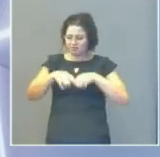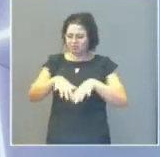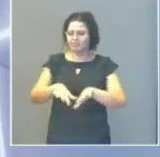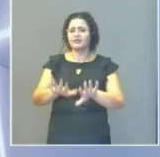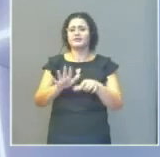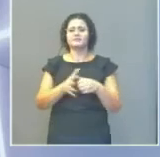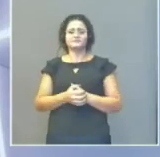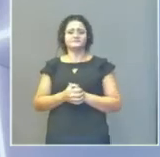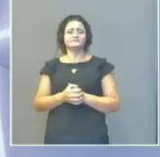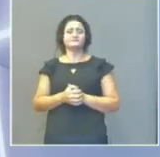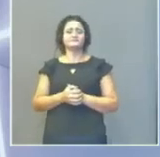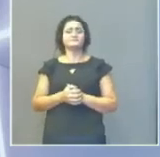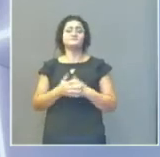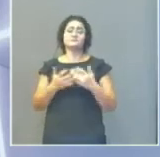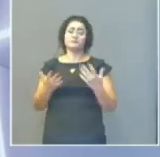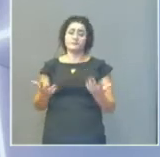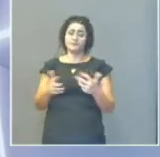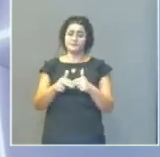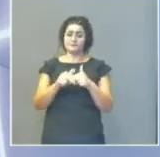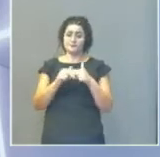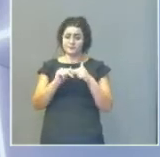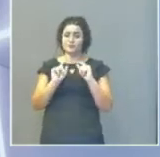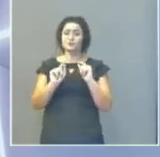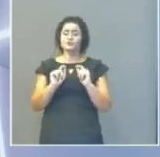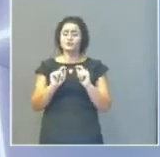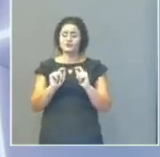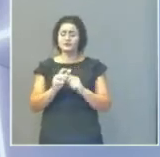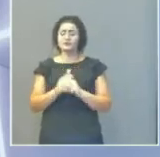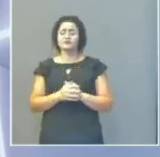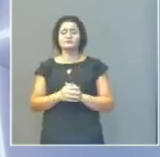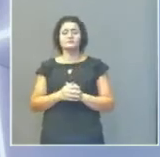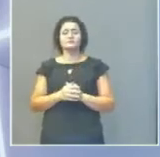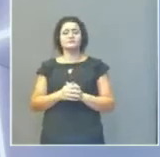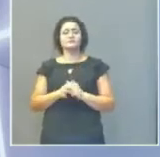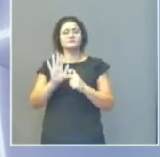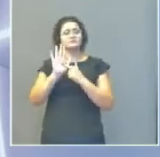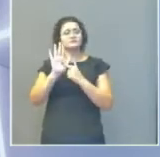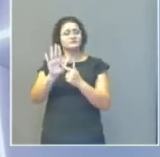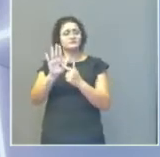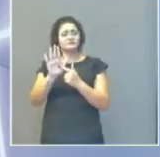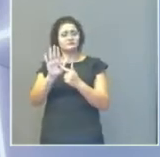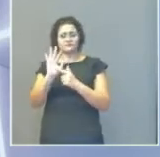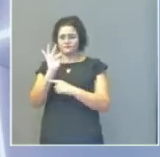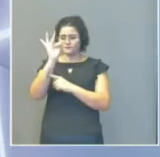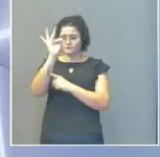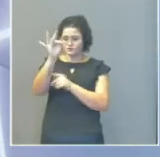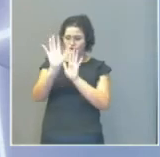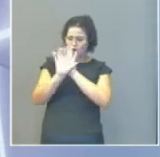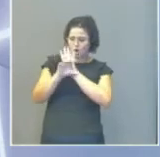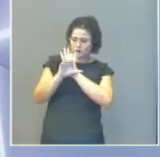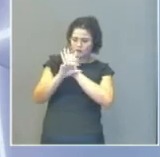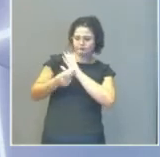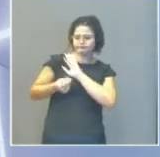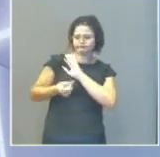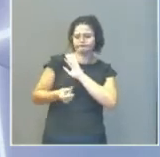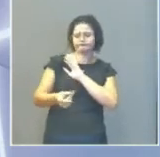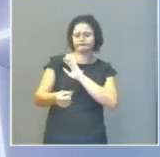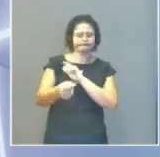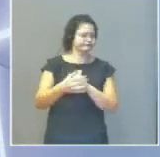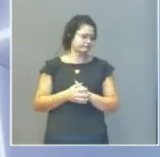So here's what I want to stress, that the future is not just a durational concept. The future is not